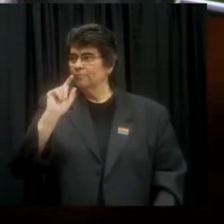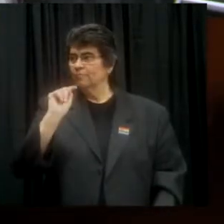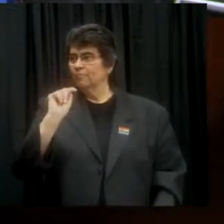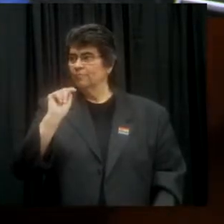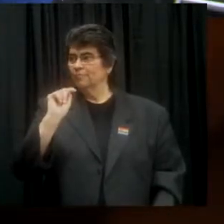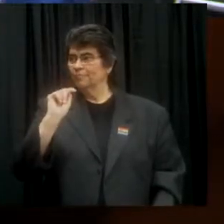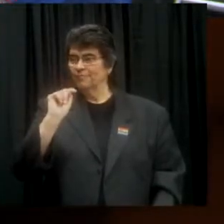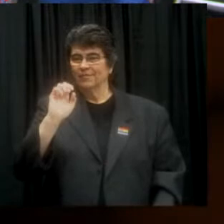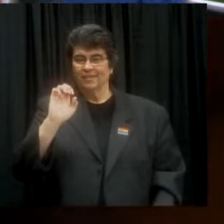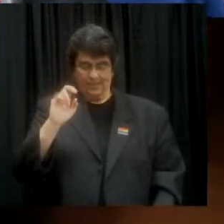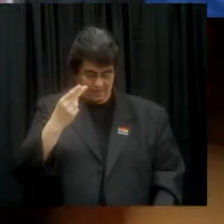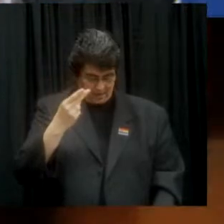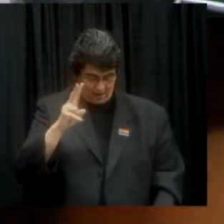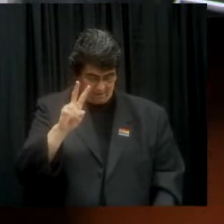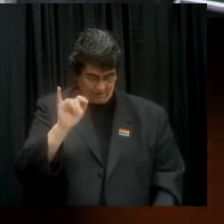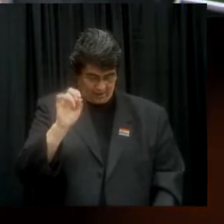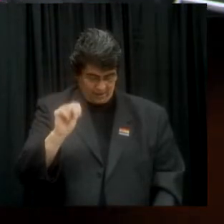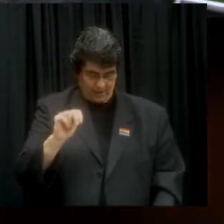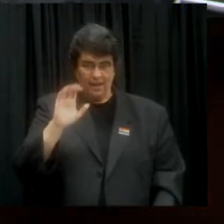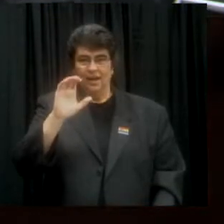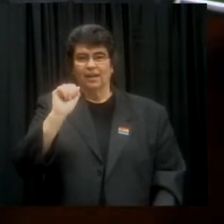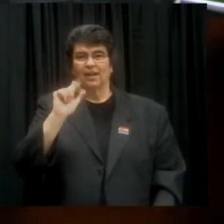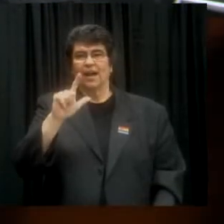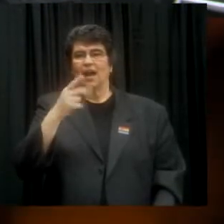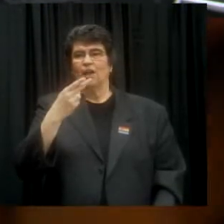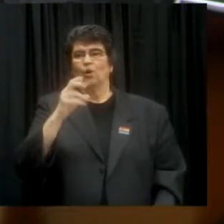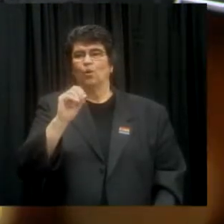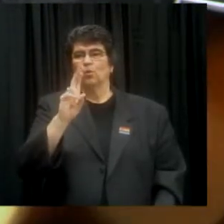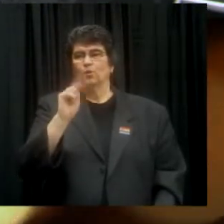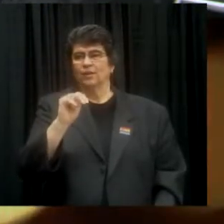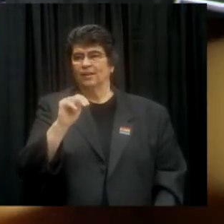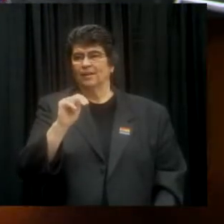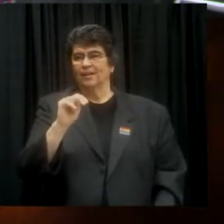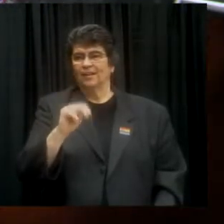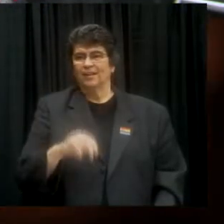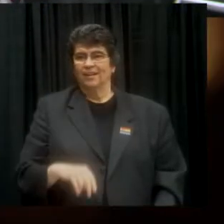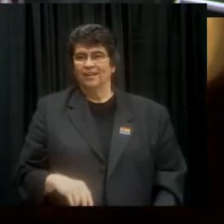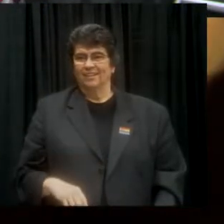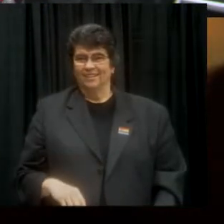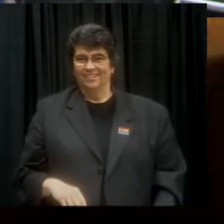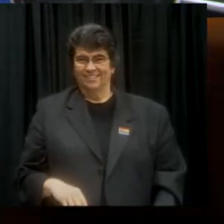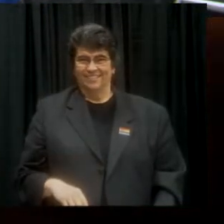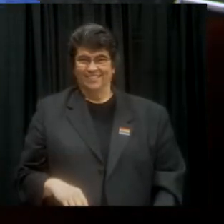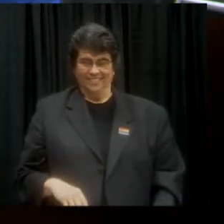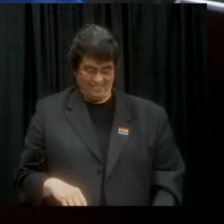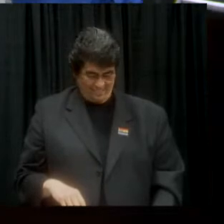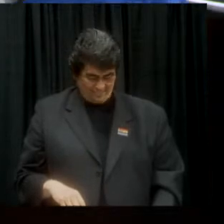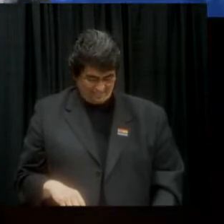Tavian Calhoun, T-Money.